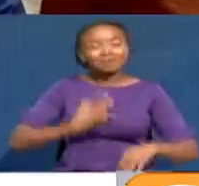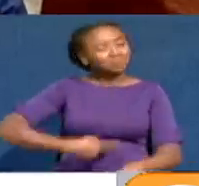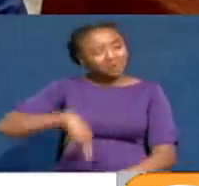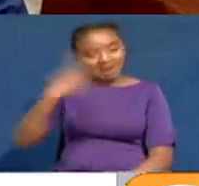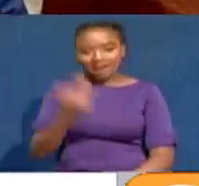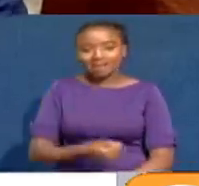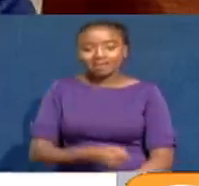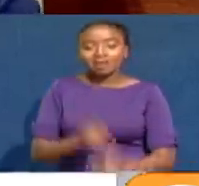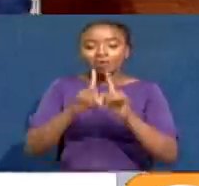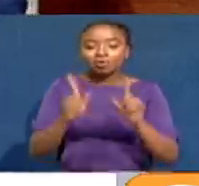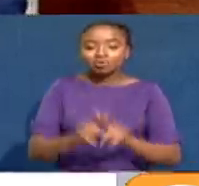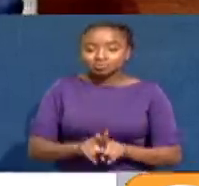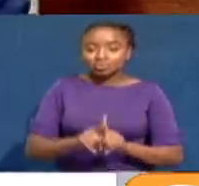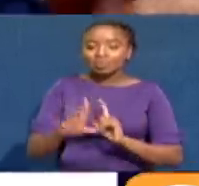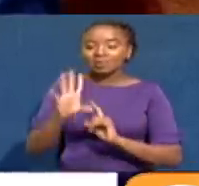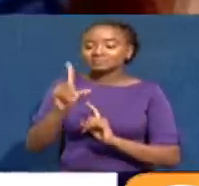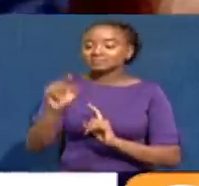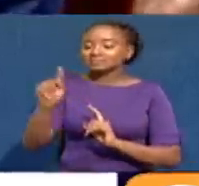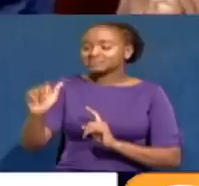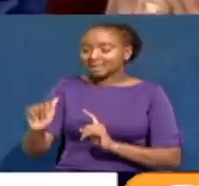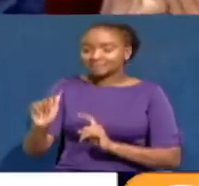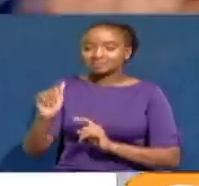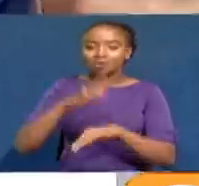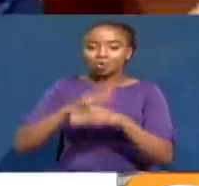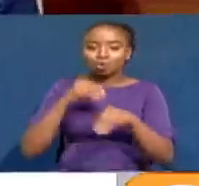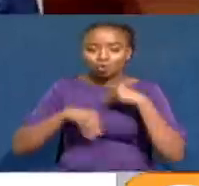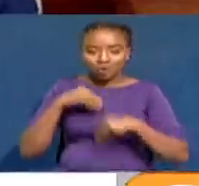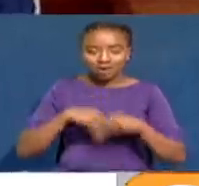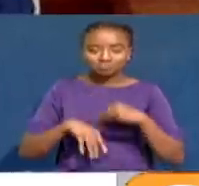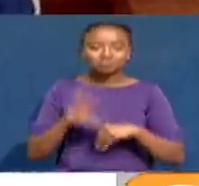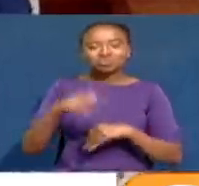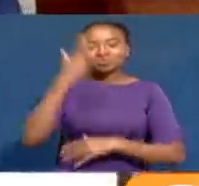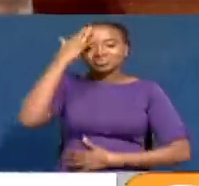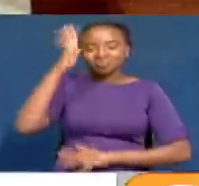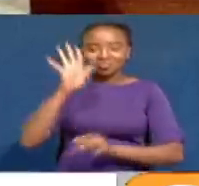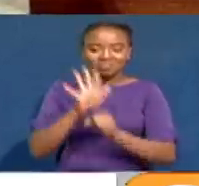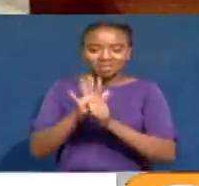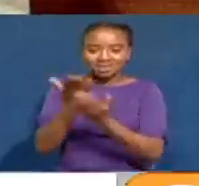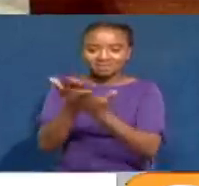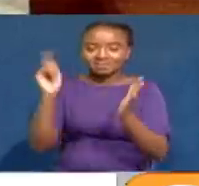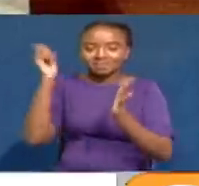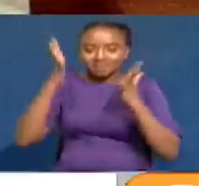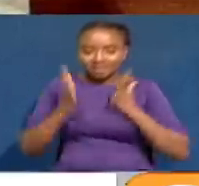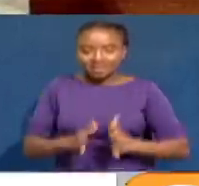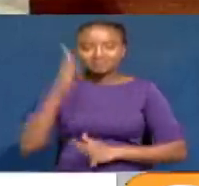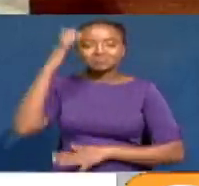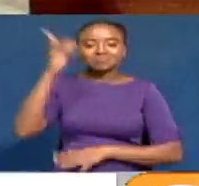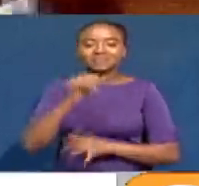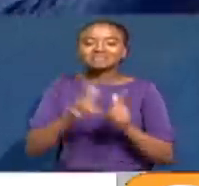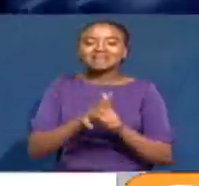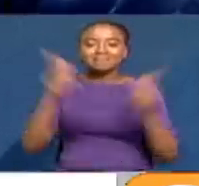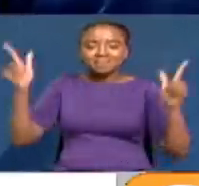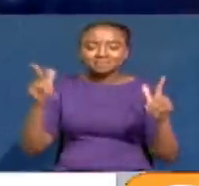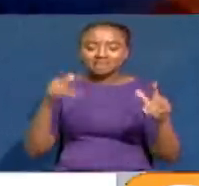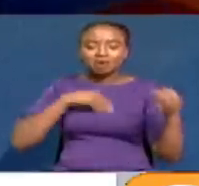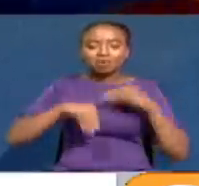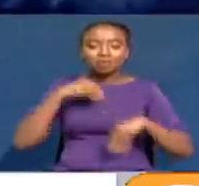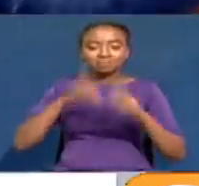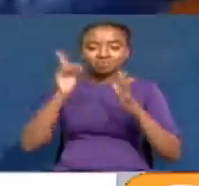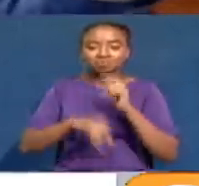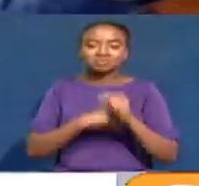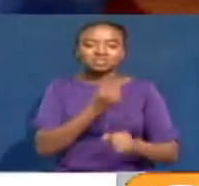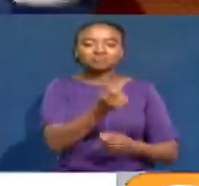the major corruption, actually, Jeff, let's be honest, because the Kenyan people know, the major corruption in this country is not hii